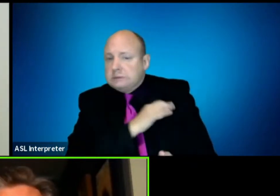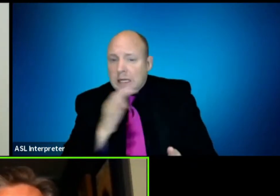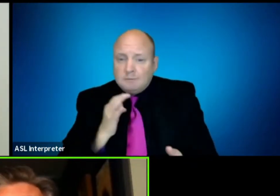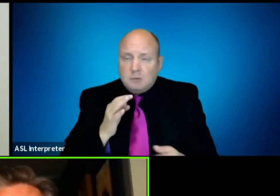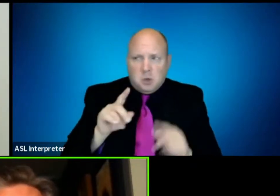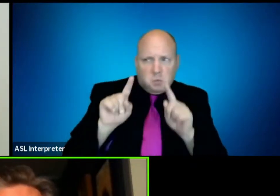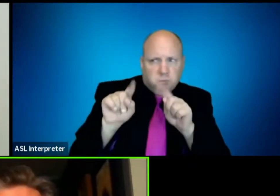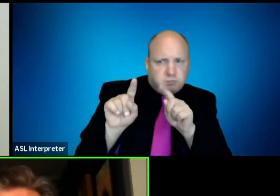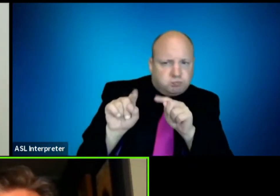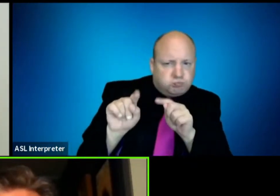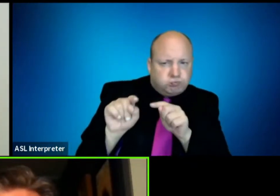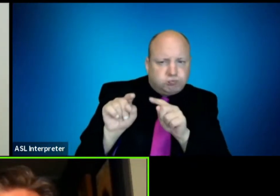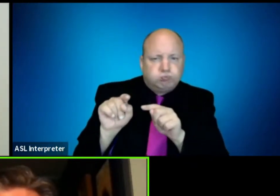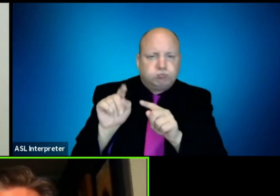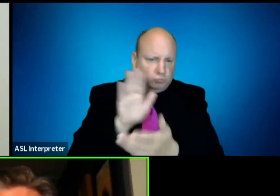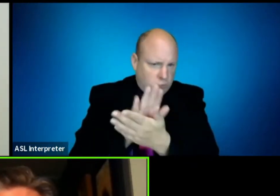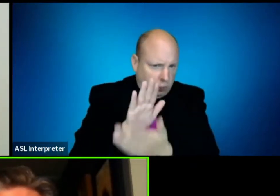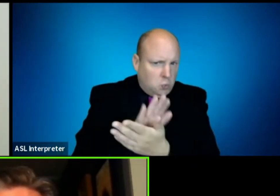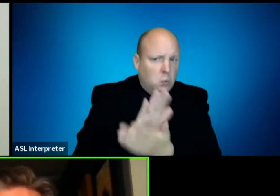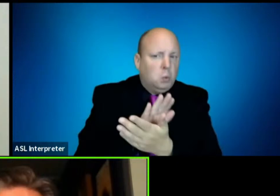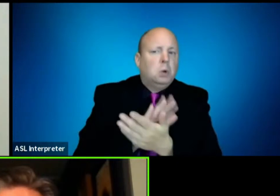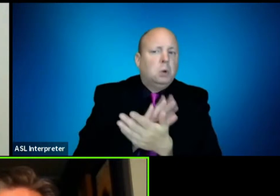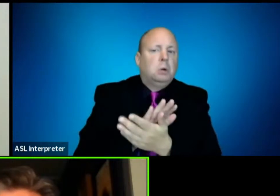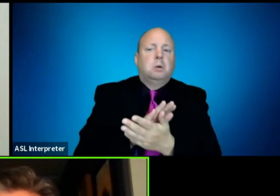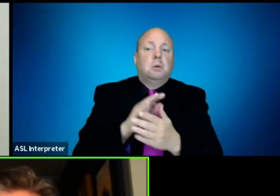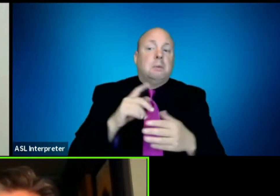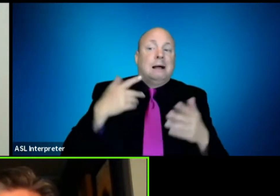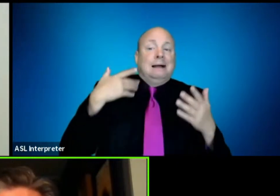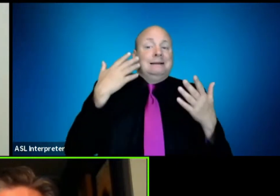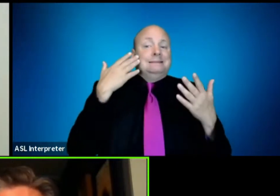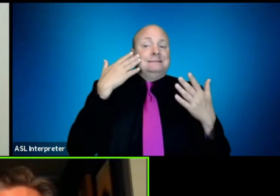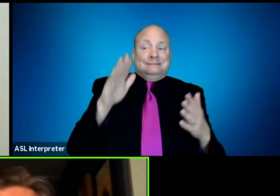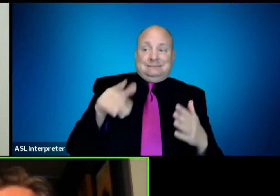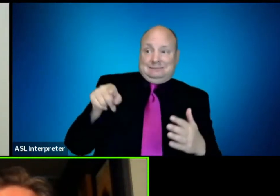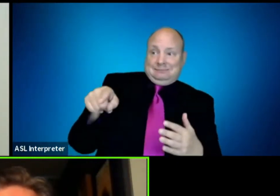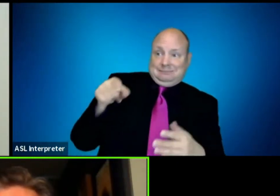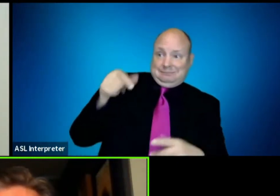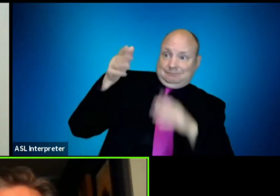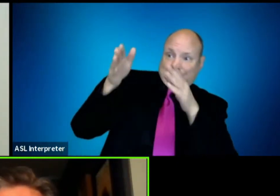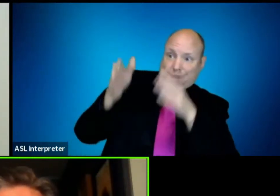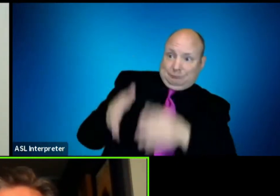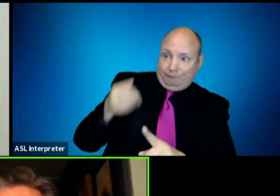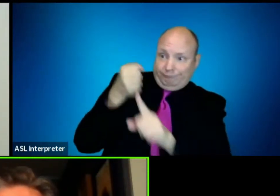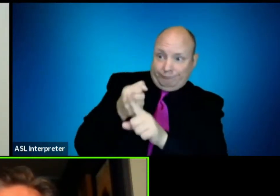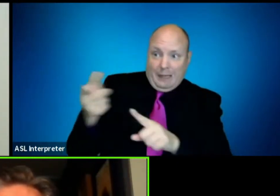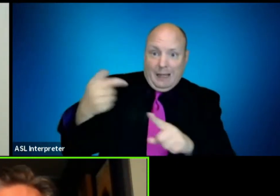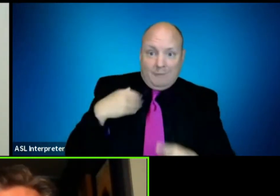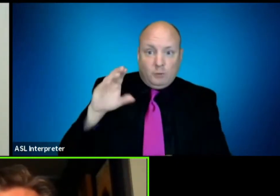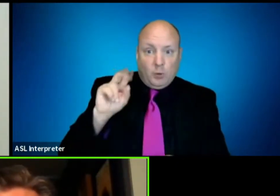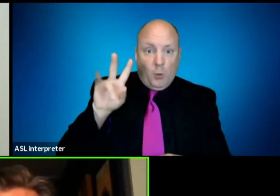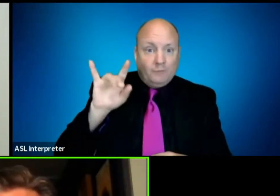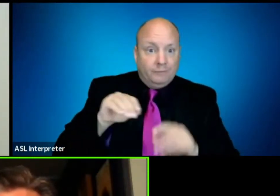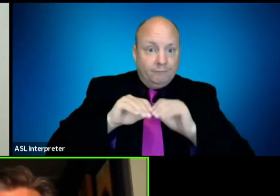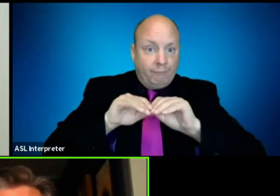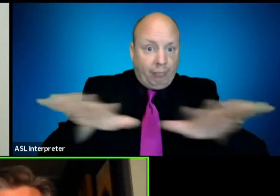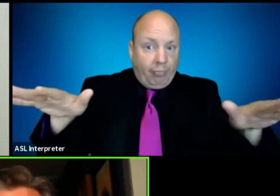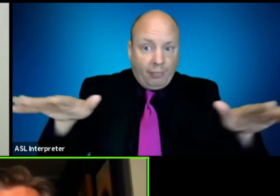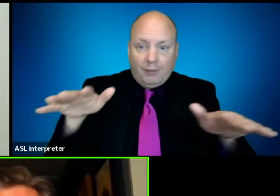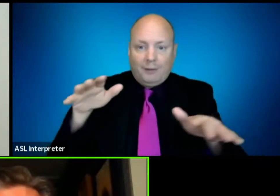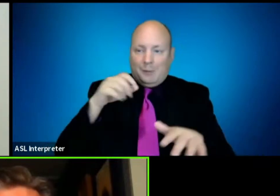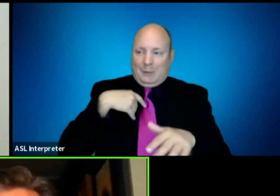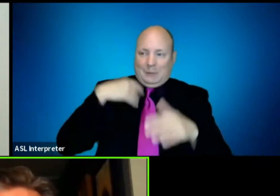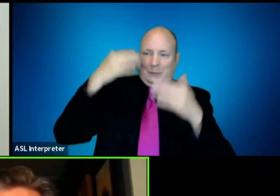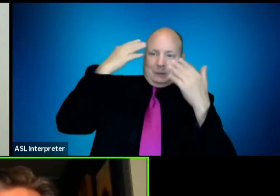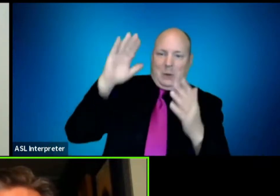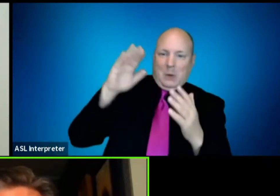either when they don't know they're infected or may have symptoms that haven't been tested, and we're seeing COVID-19 present in schools. The